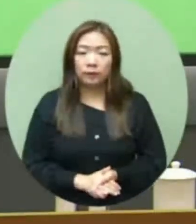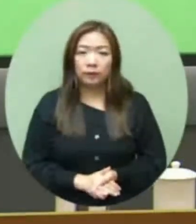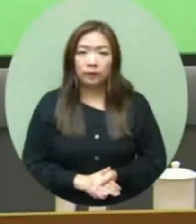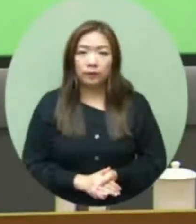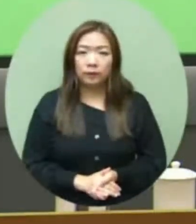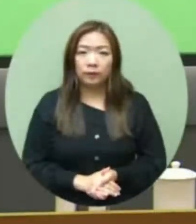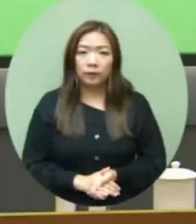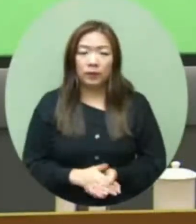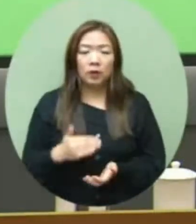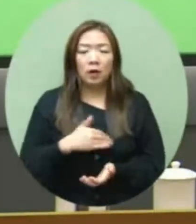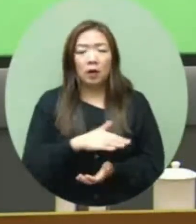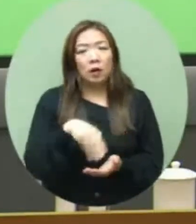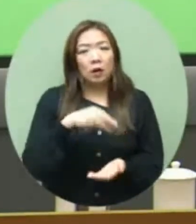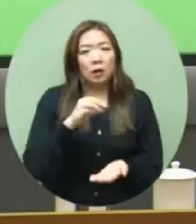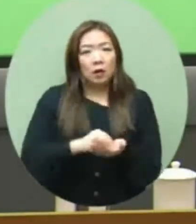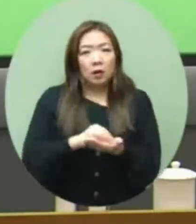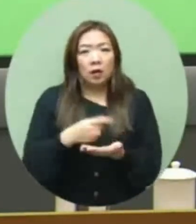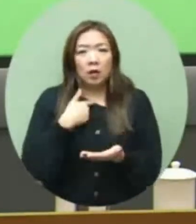account?